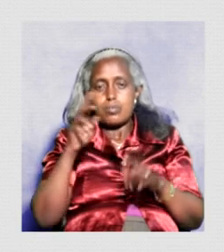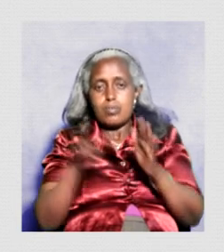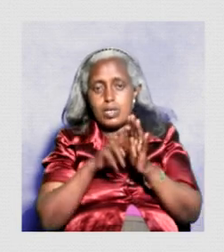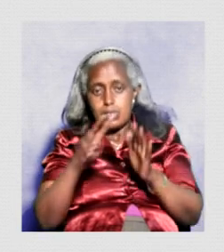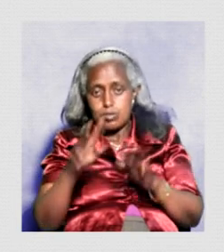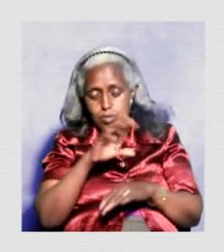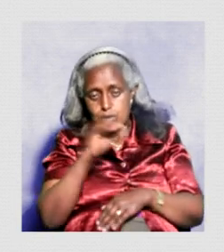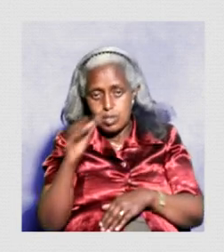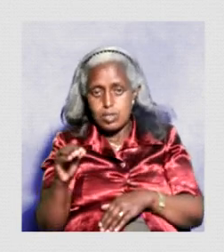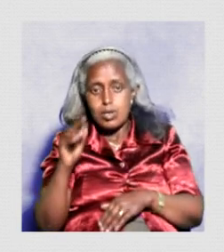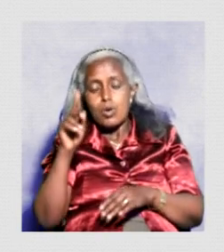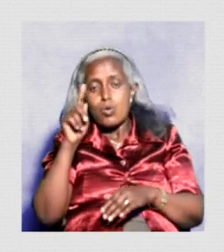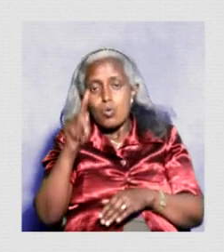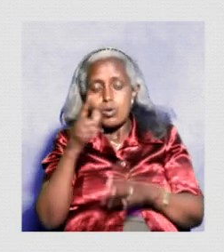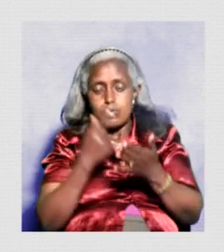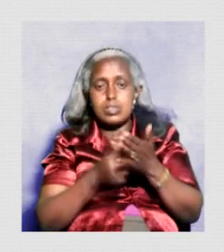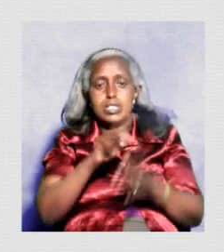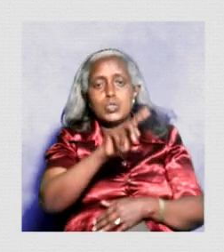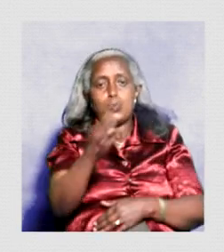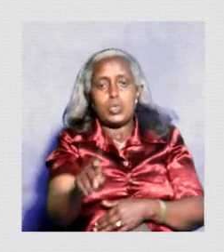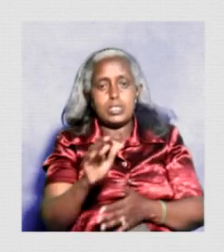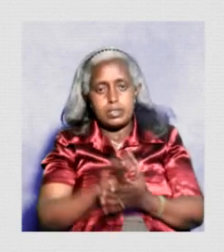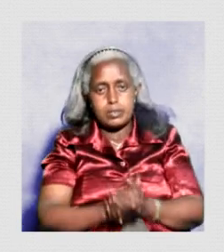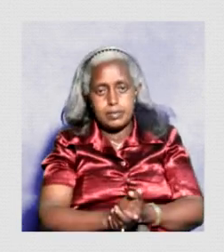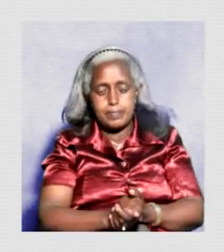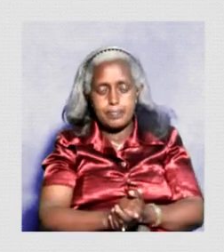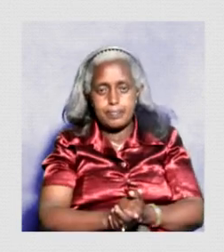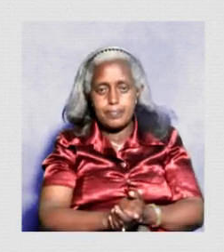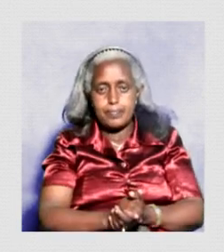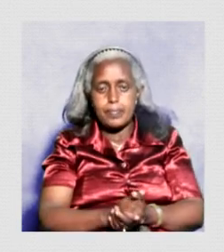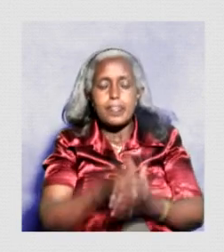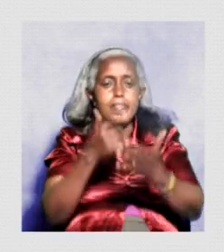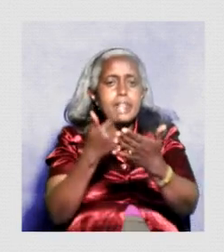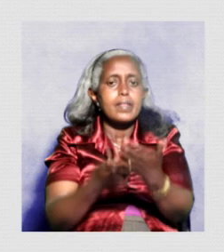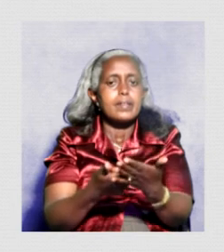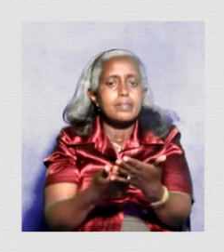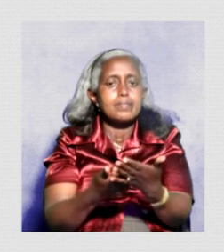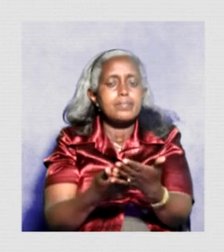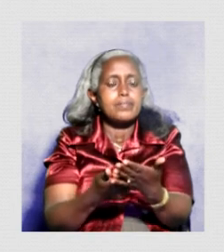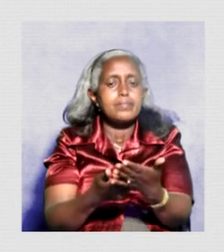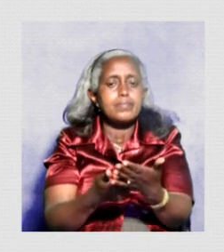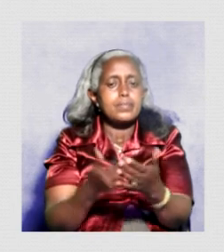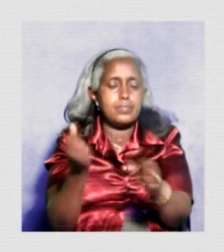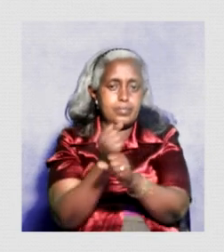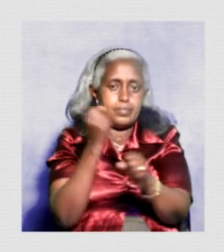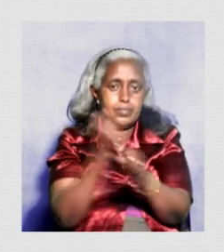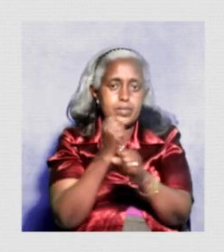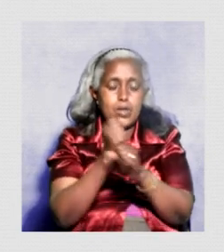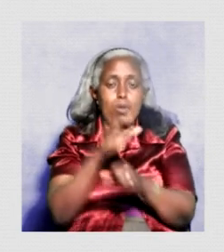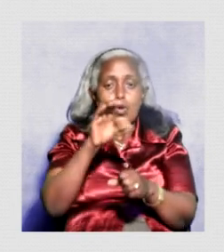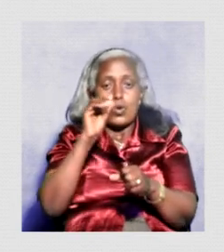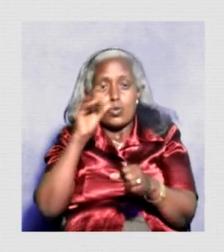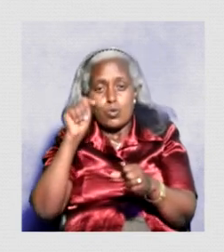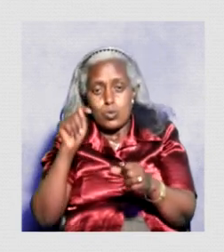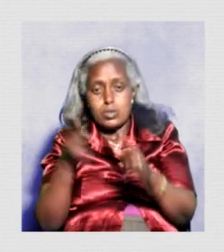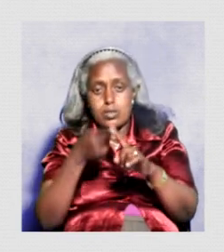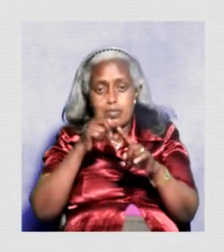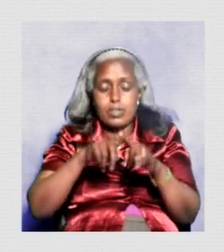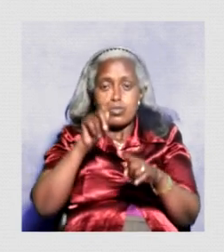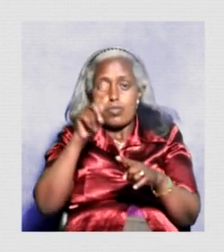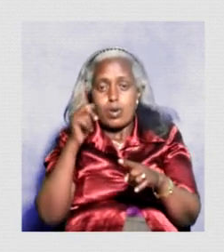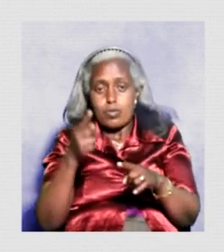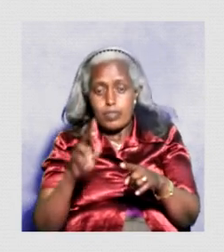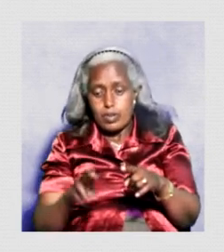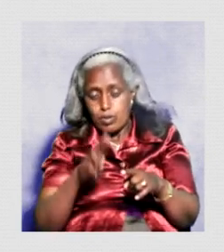root 3. Let's do one of these questions. Here, let's do a cot inverse of 1 over root 3.